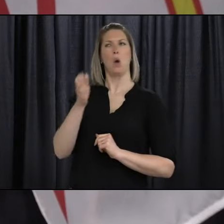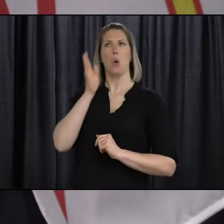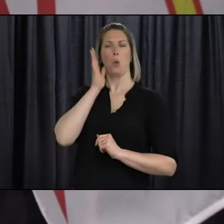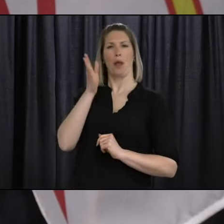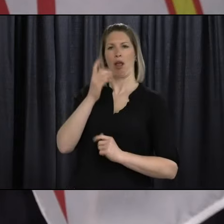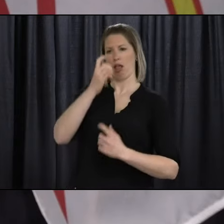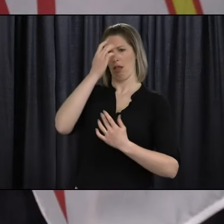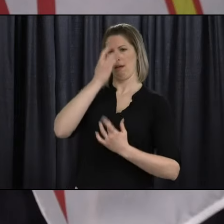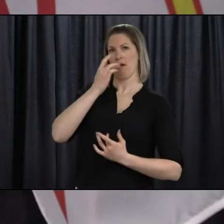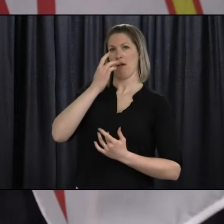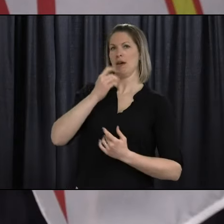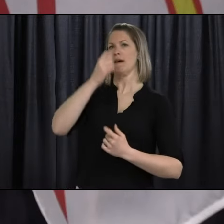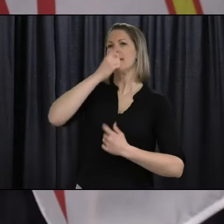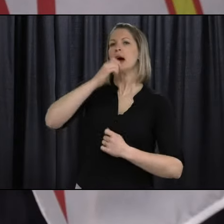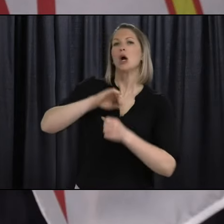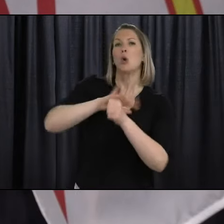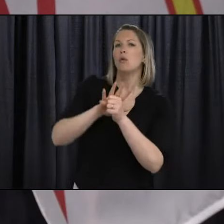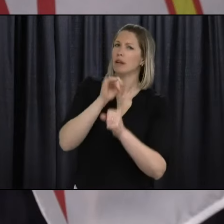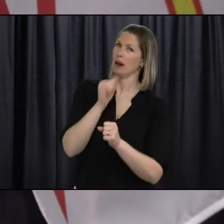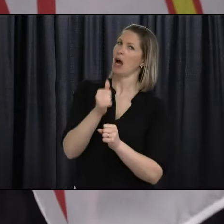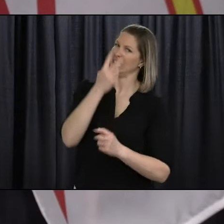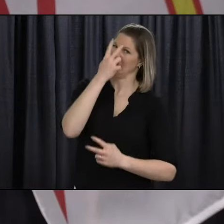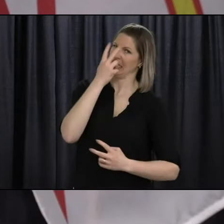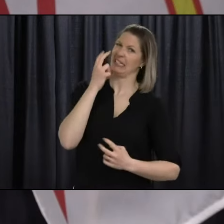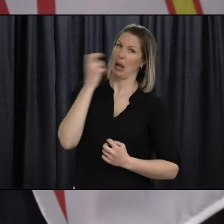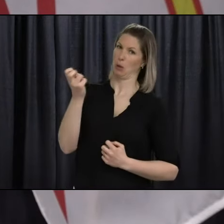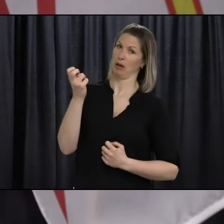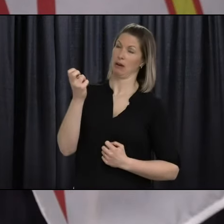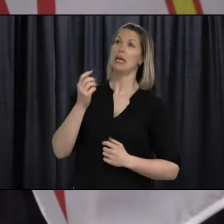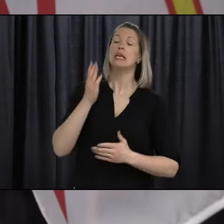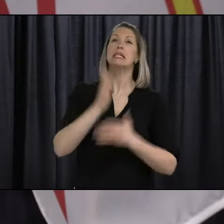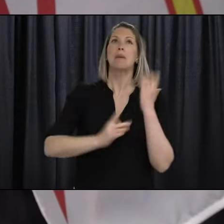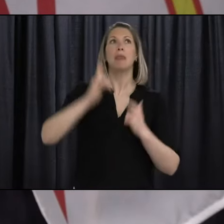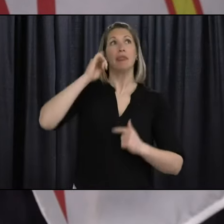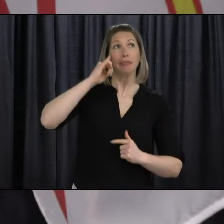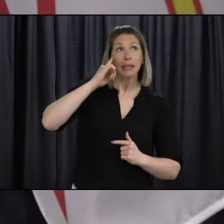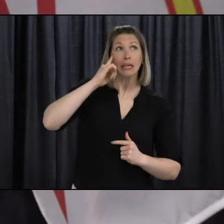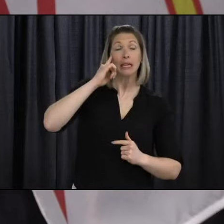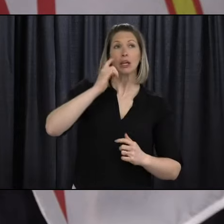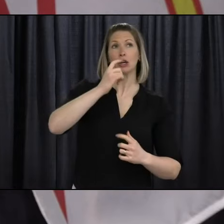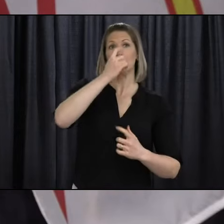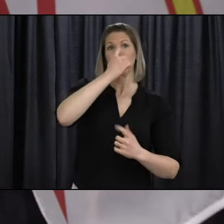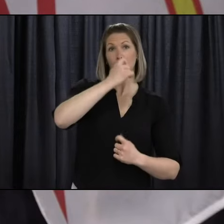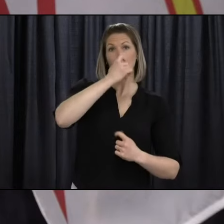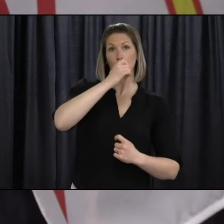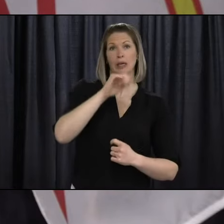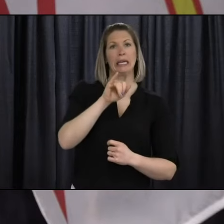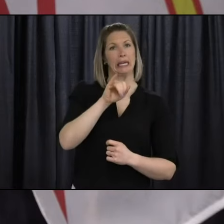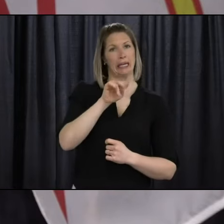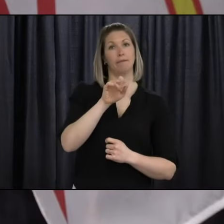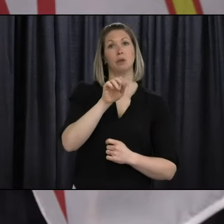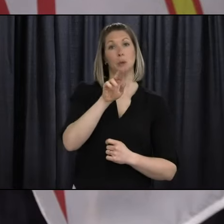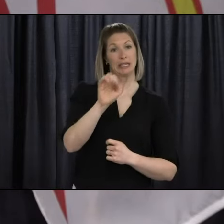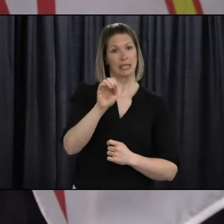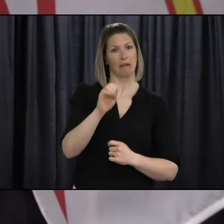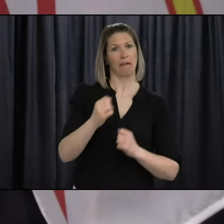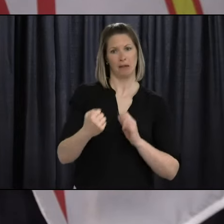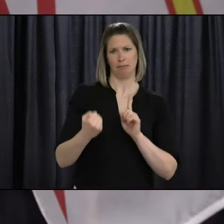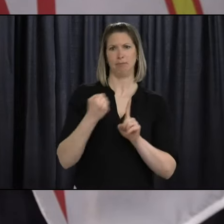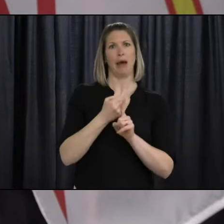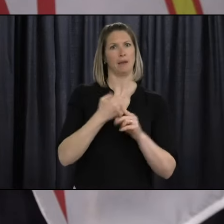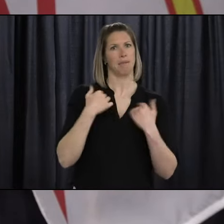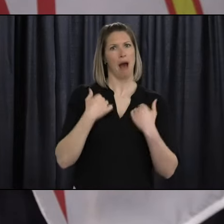pretty miserable. And a lot of people think they have the flu in the past, but actually don't have influenza. They have another virus.